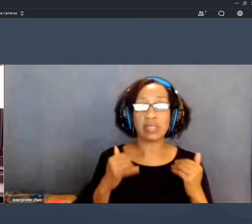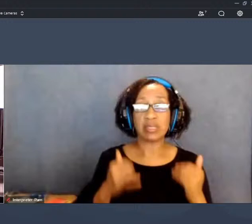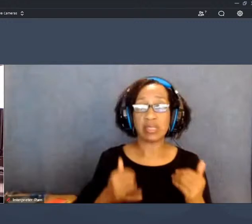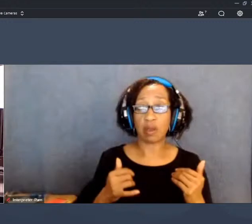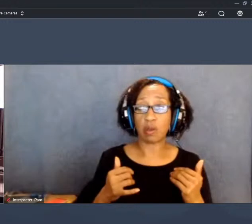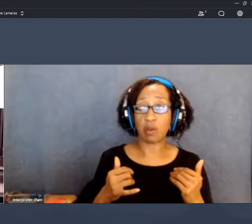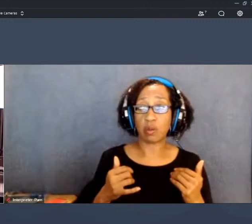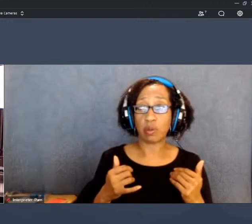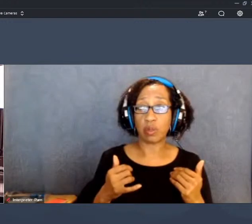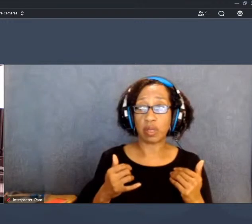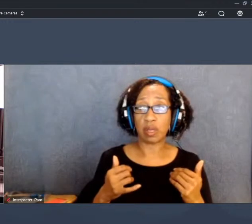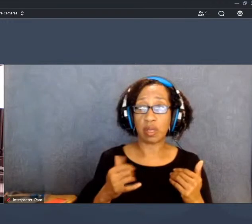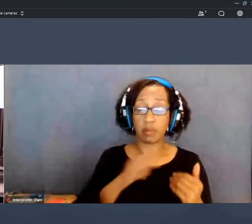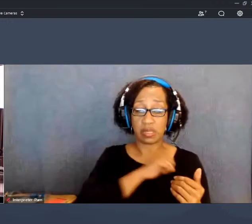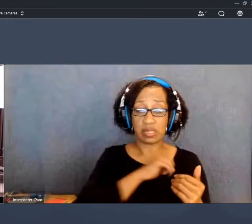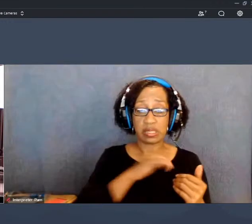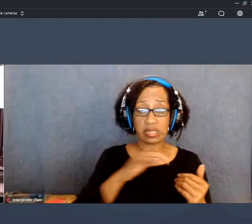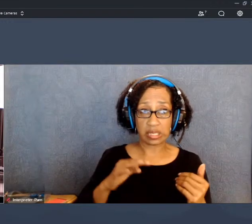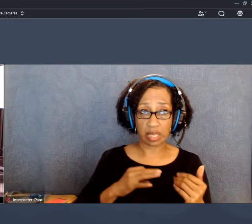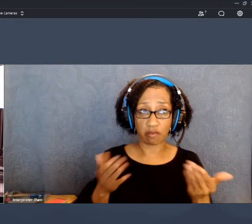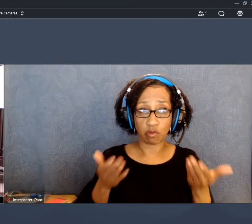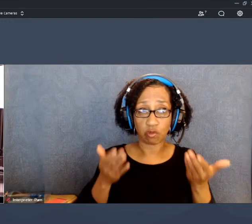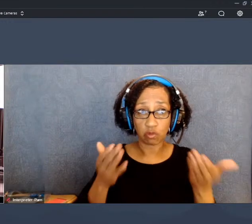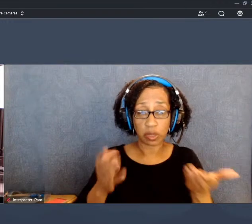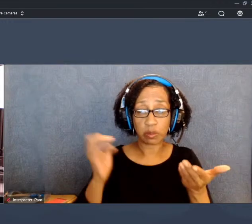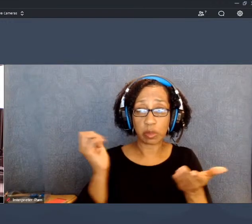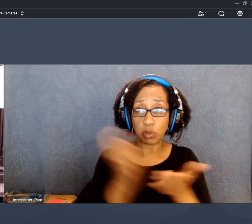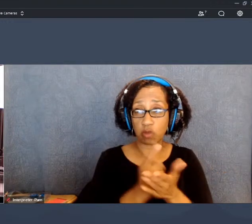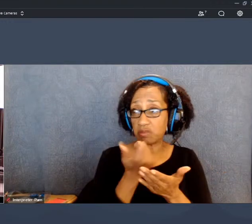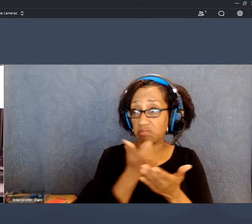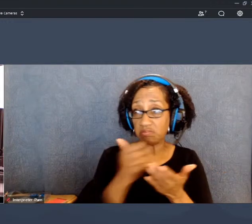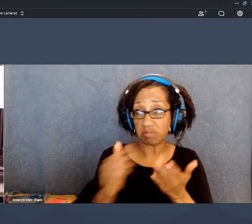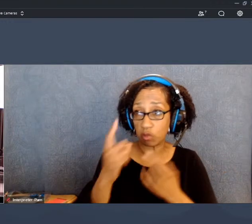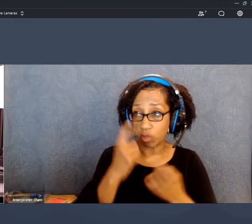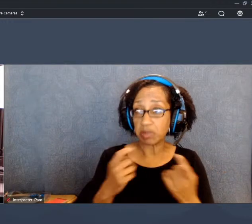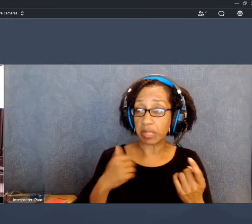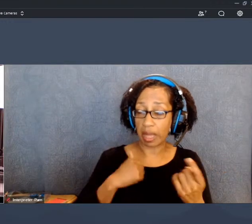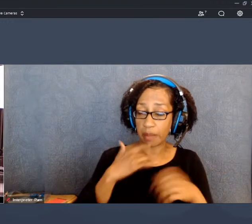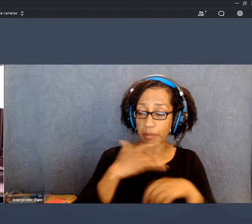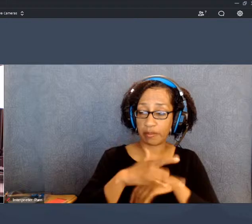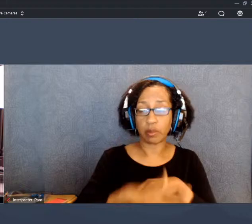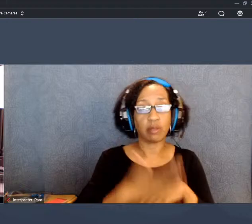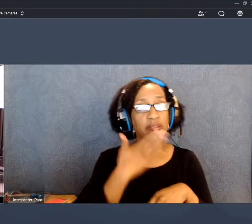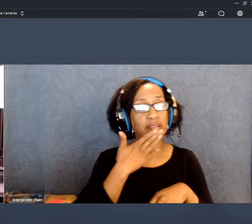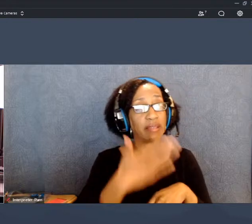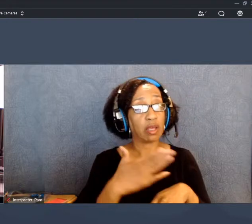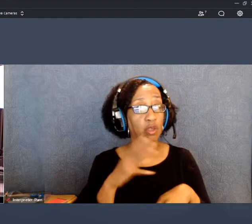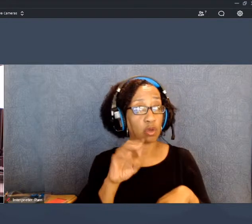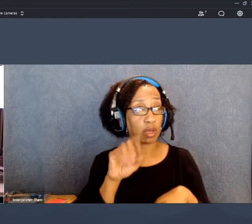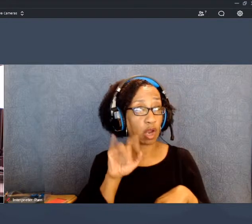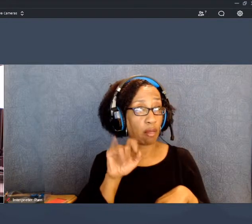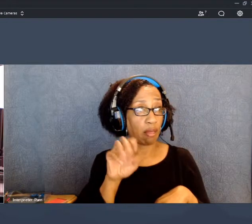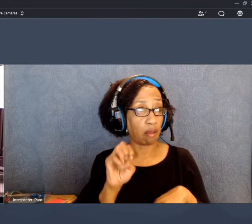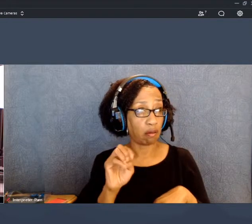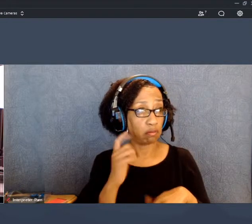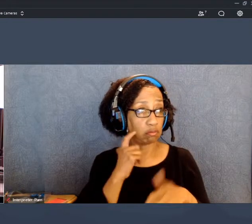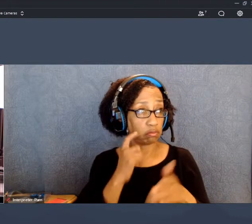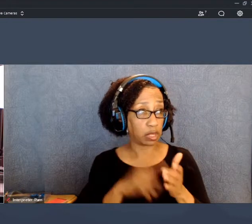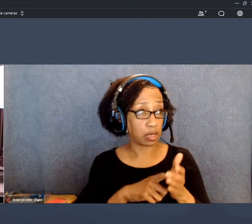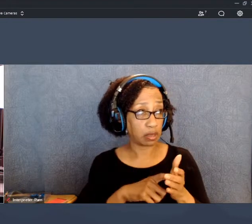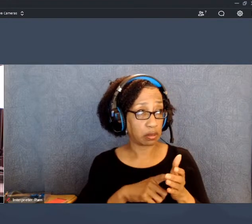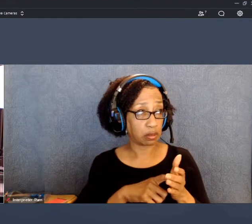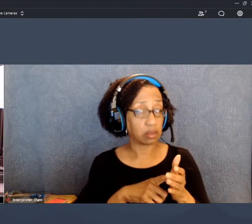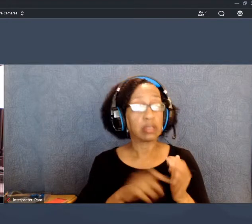staff, and I'm available for any questions. All right, thank you very much. Mr. Carlisle, do you wish to be recognized? Yes,